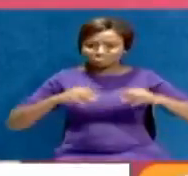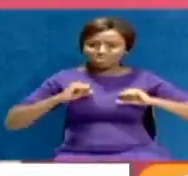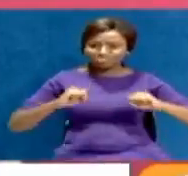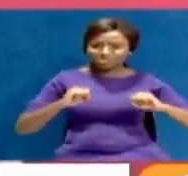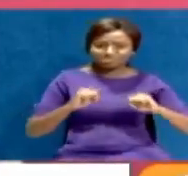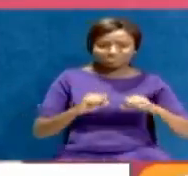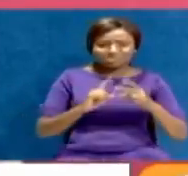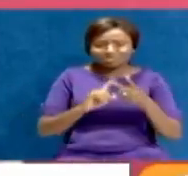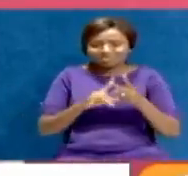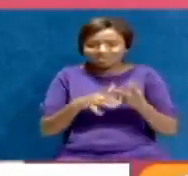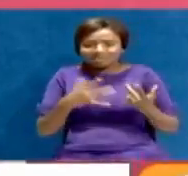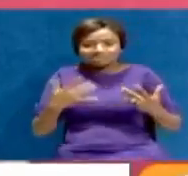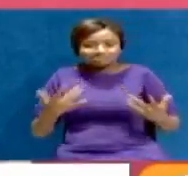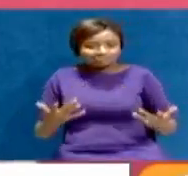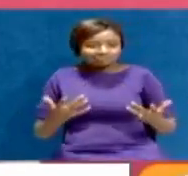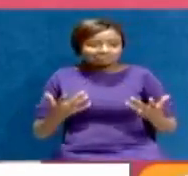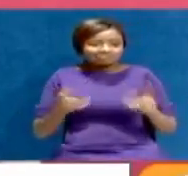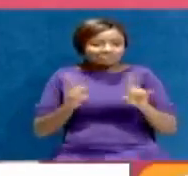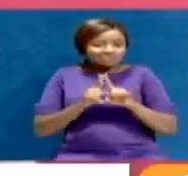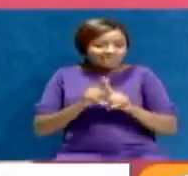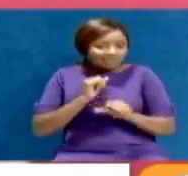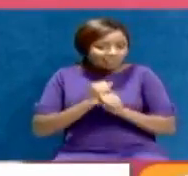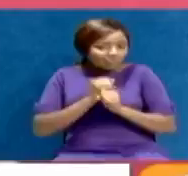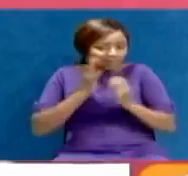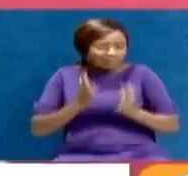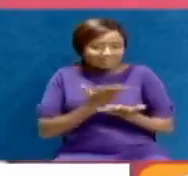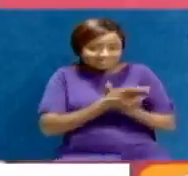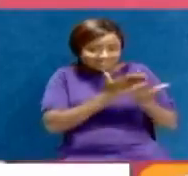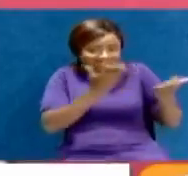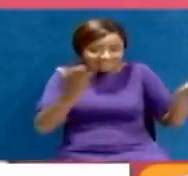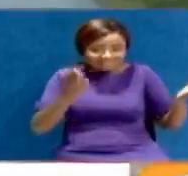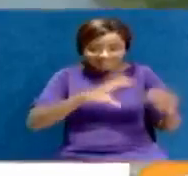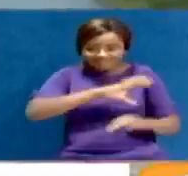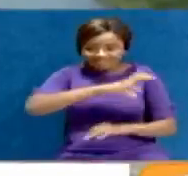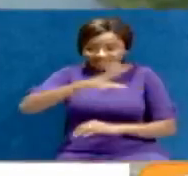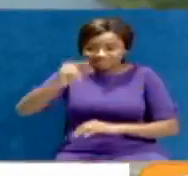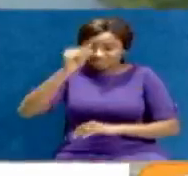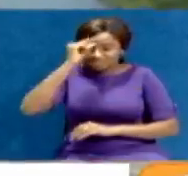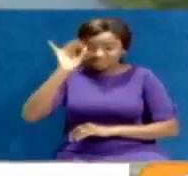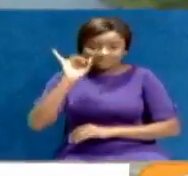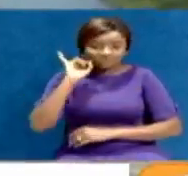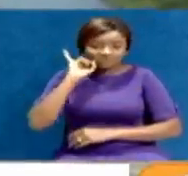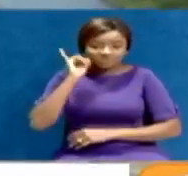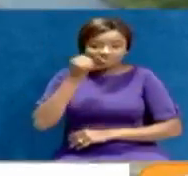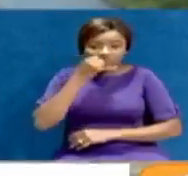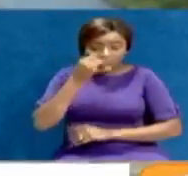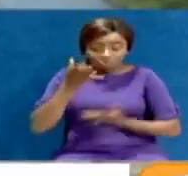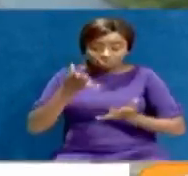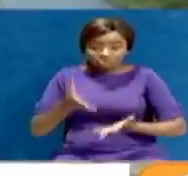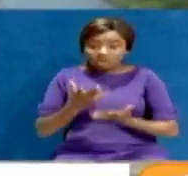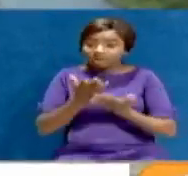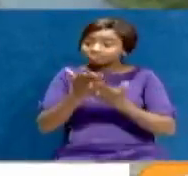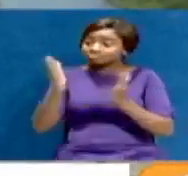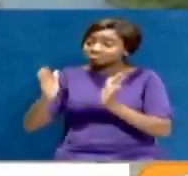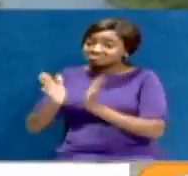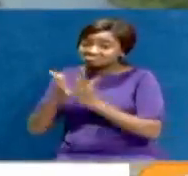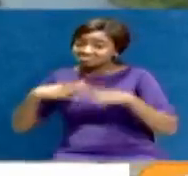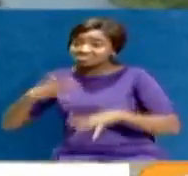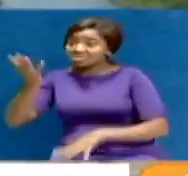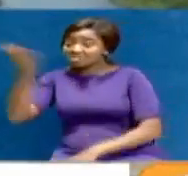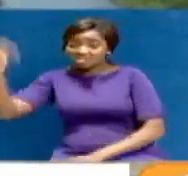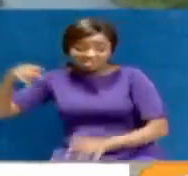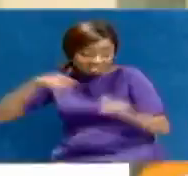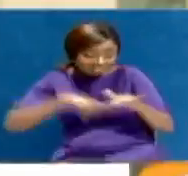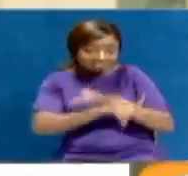the CCs, and also members of the staff of the county government of Isiolo. Members of the public are now prohibited from accessing Isiolo